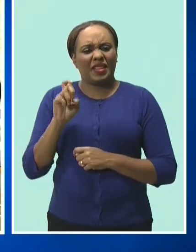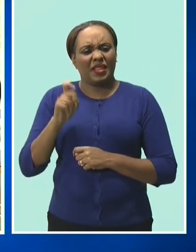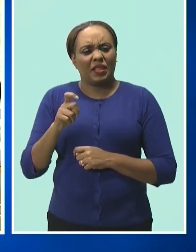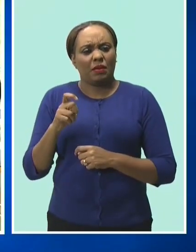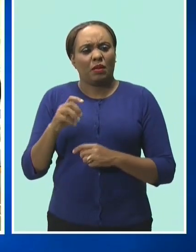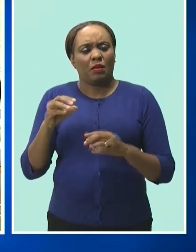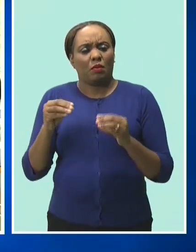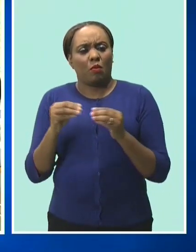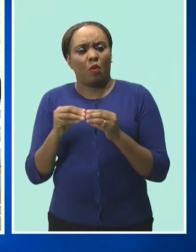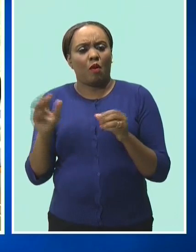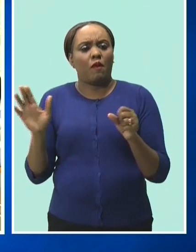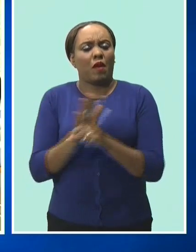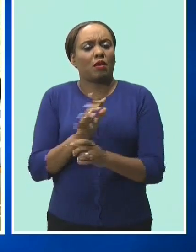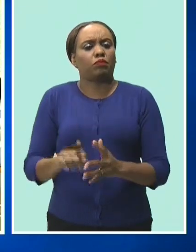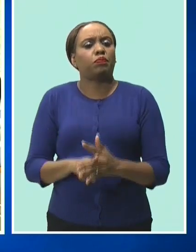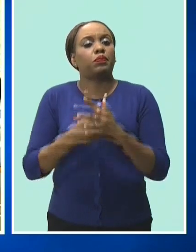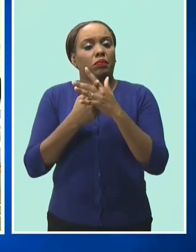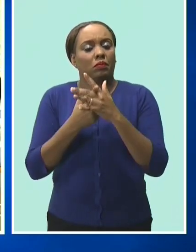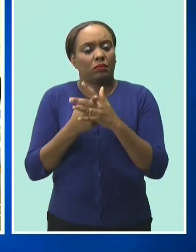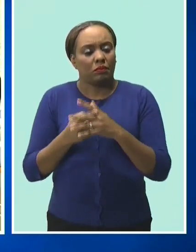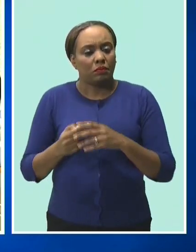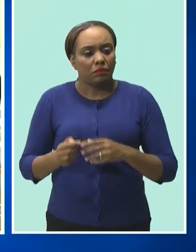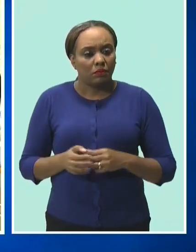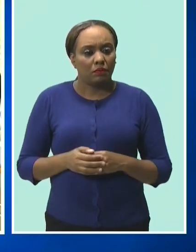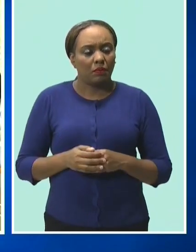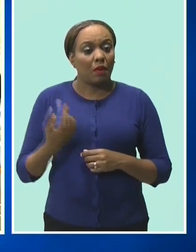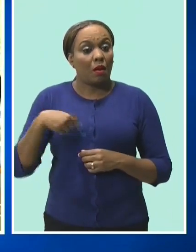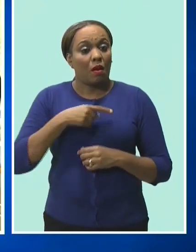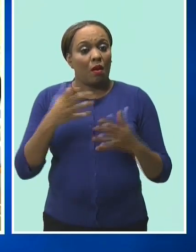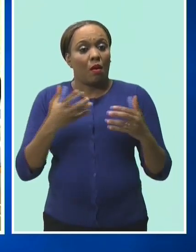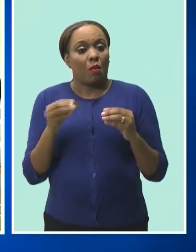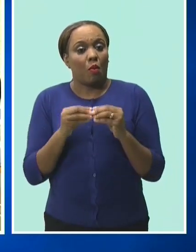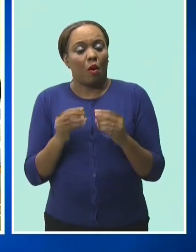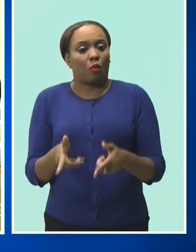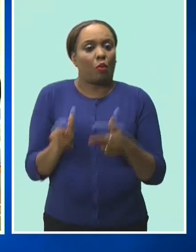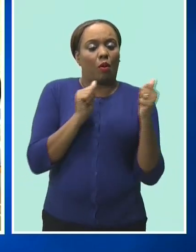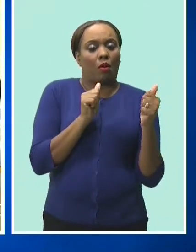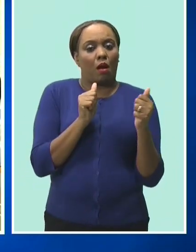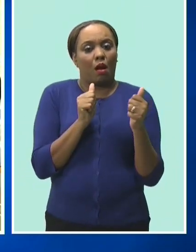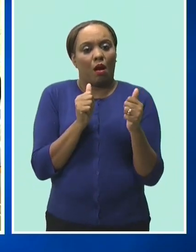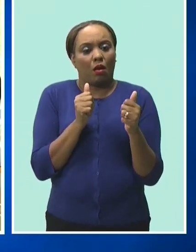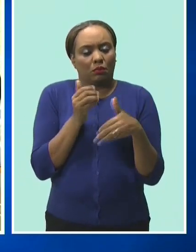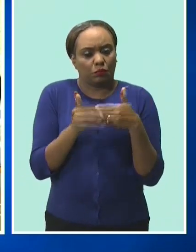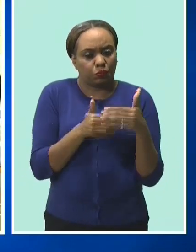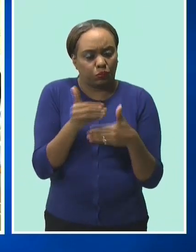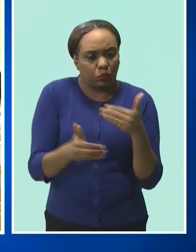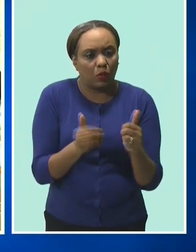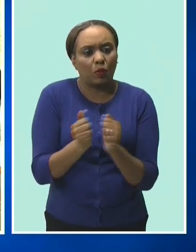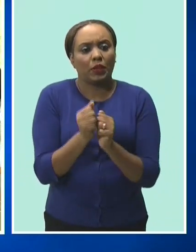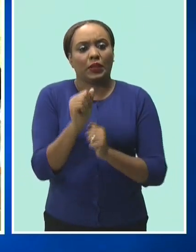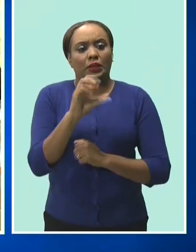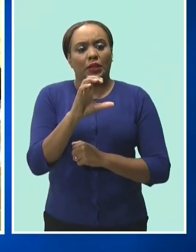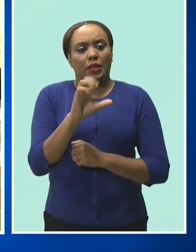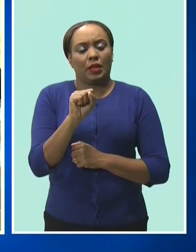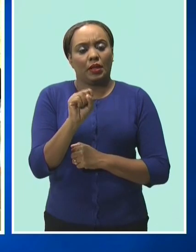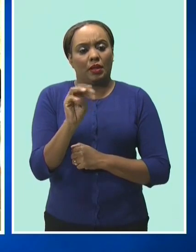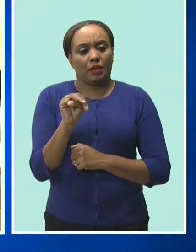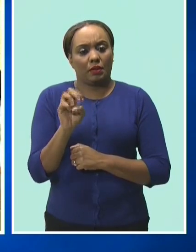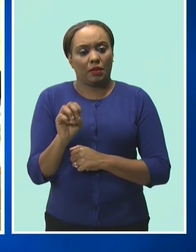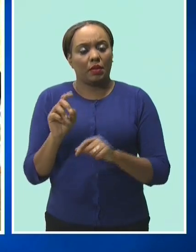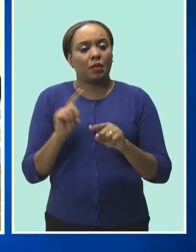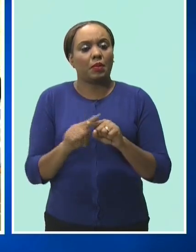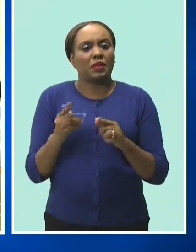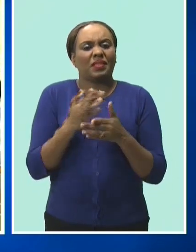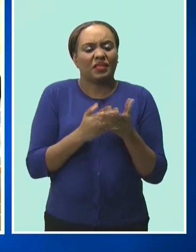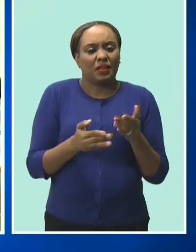to move more quickly in having the effects of those decisions, but there are certain administrative and operational issues that we need